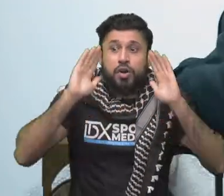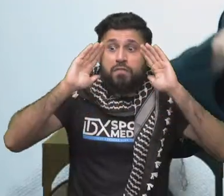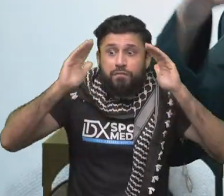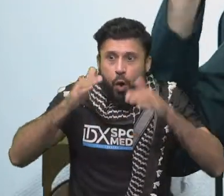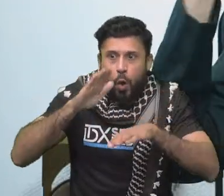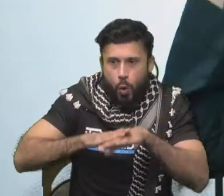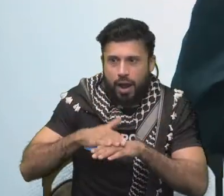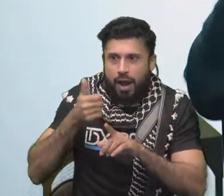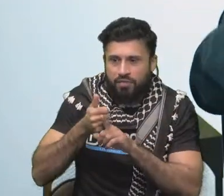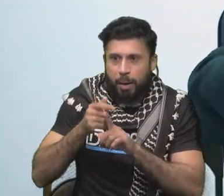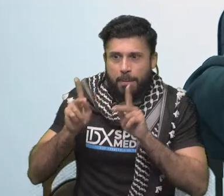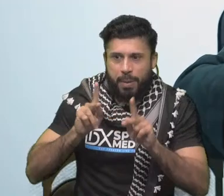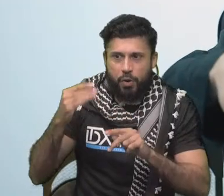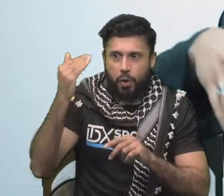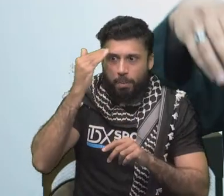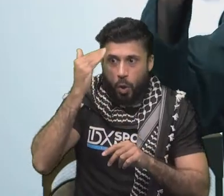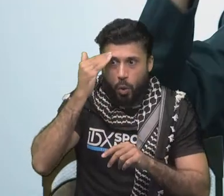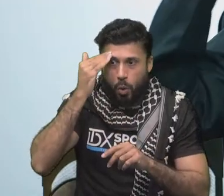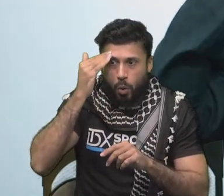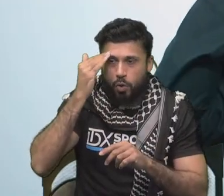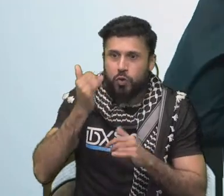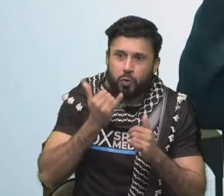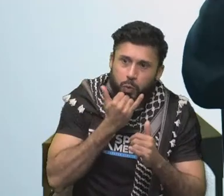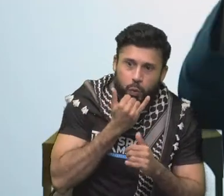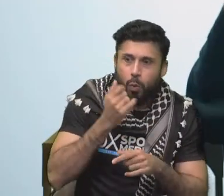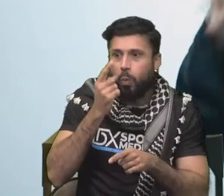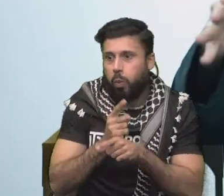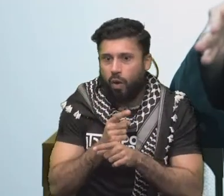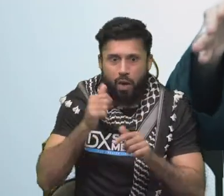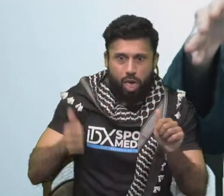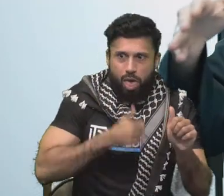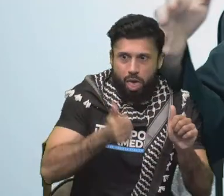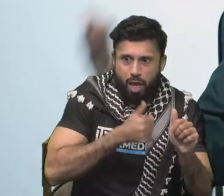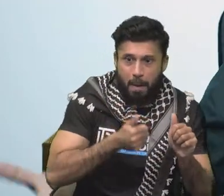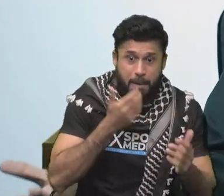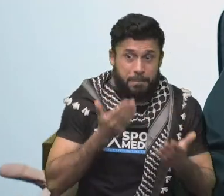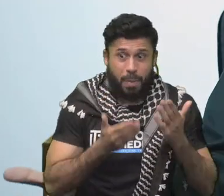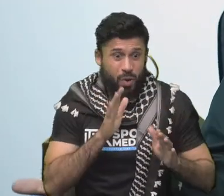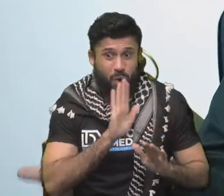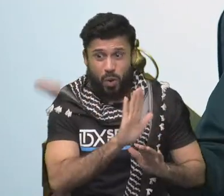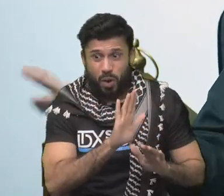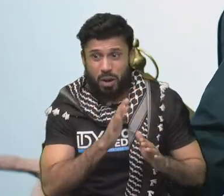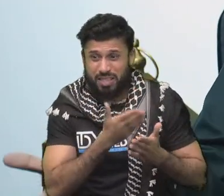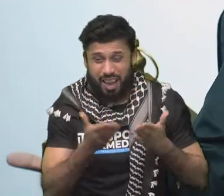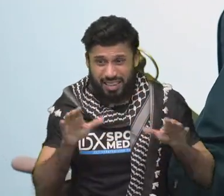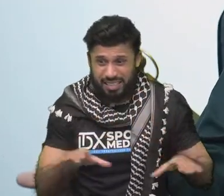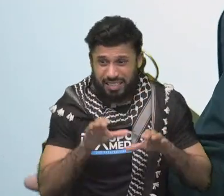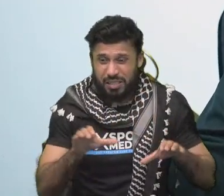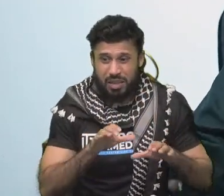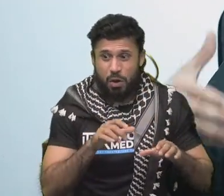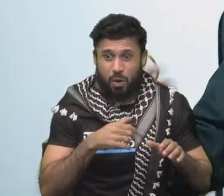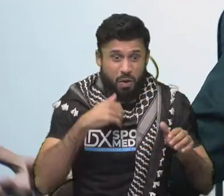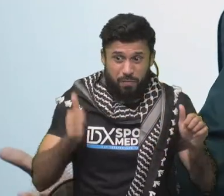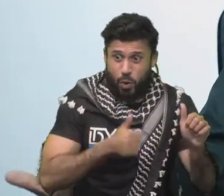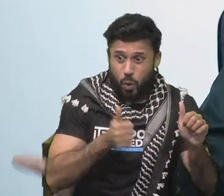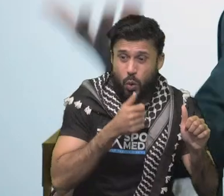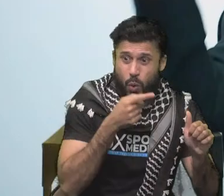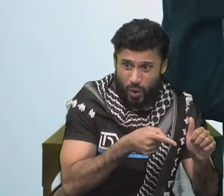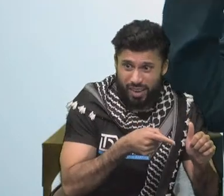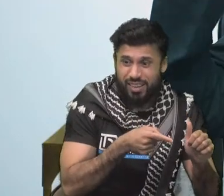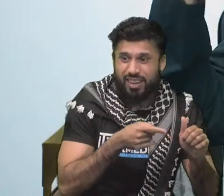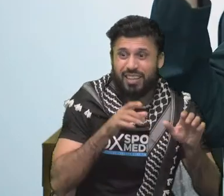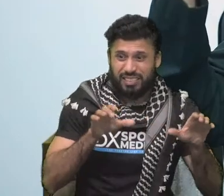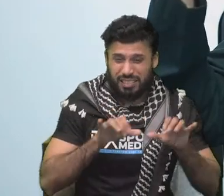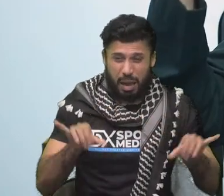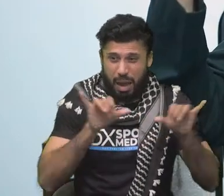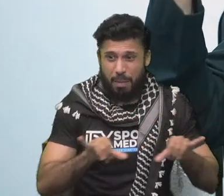dissing other people, you start looking down on the followers of another sheikh, you start doing this, you start doing that. This was supposed to make you a more humble person and purify your heart and bring